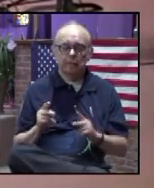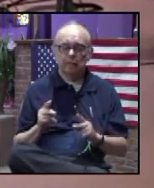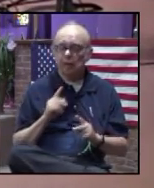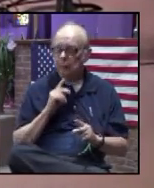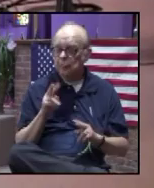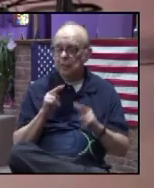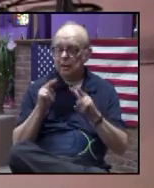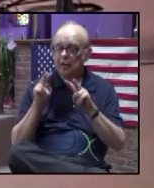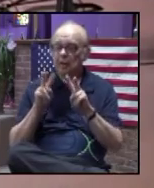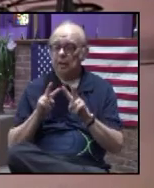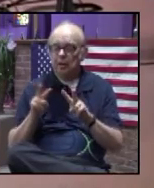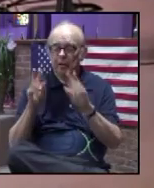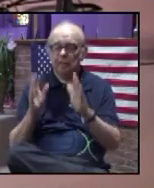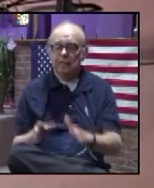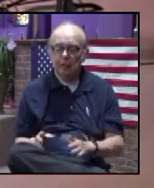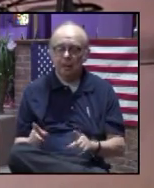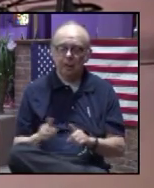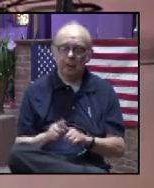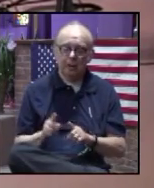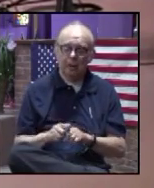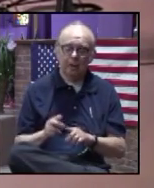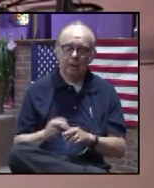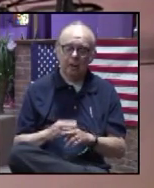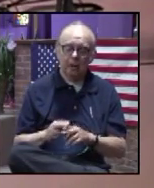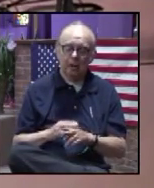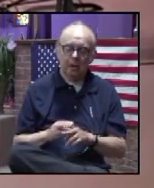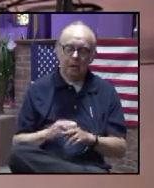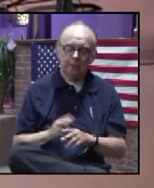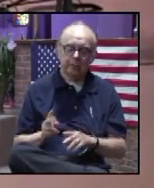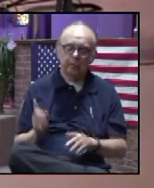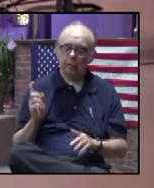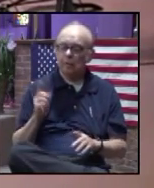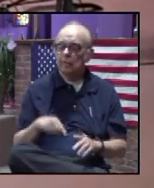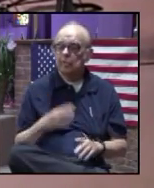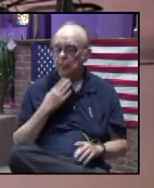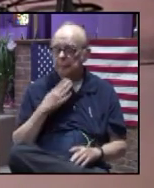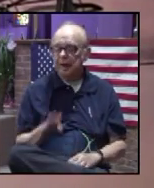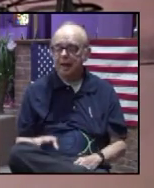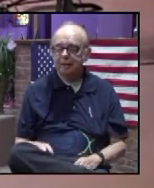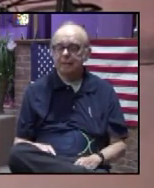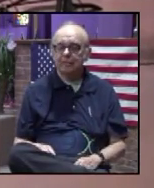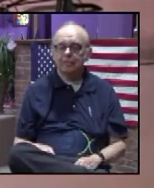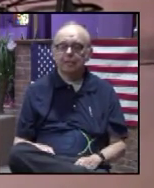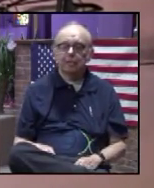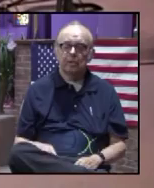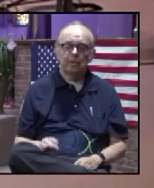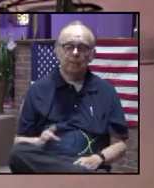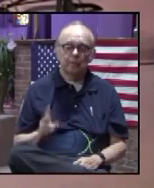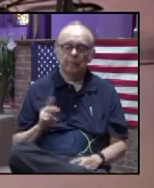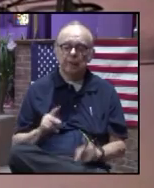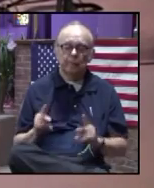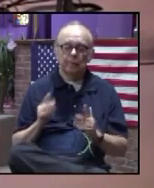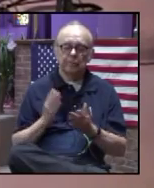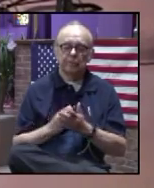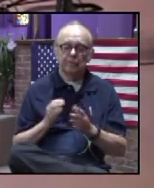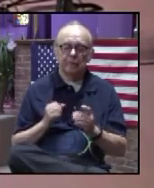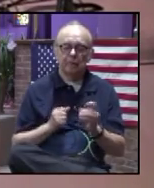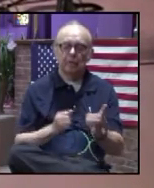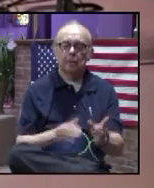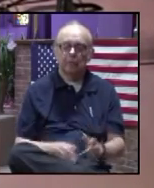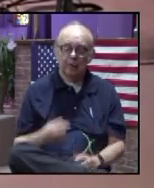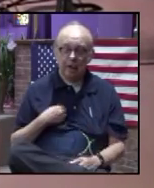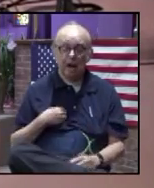spectators. And as soon as their team started going south, they quit following them. I am